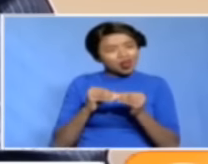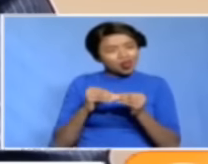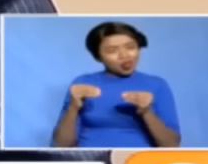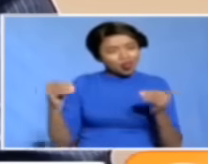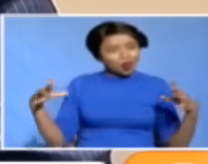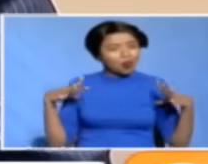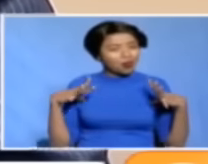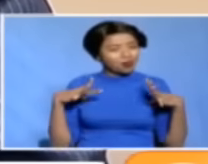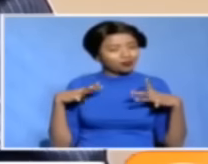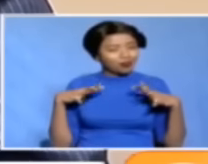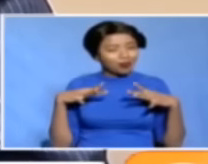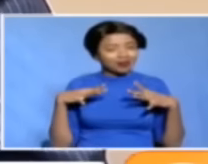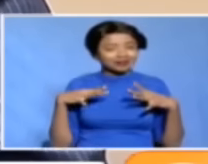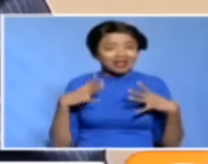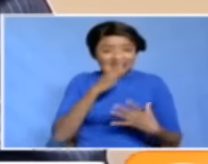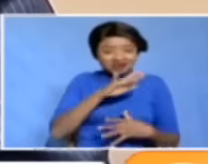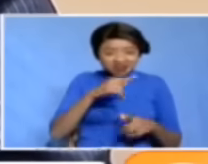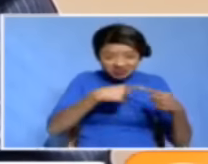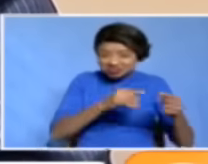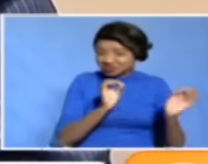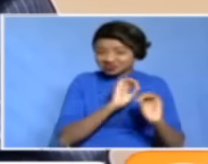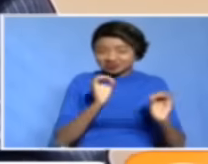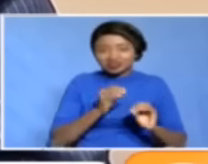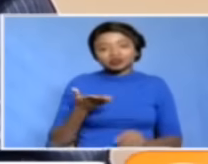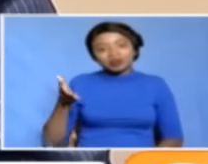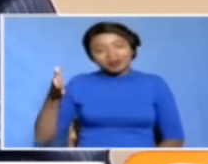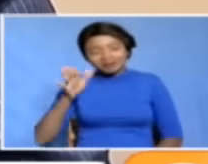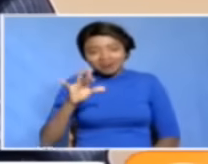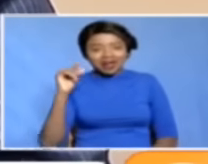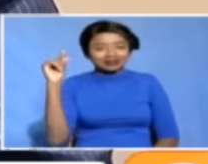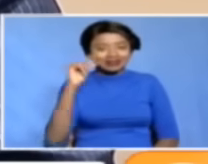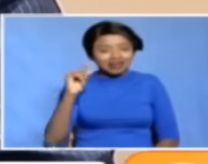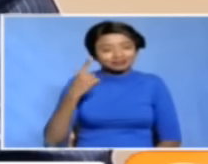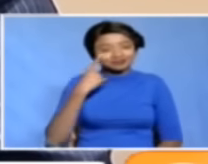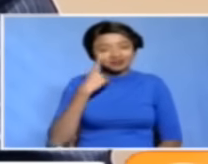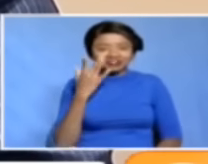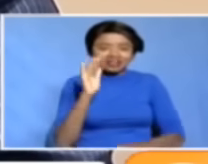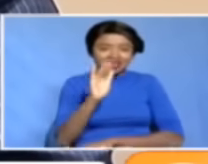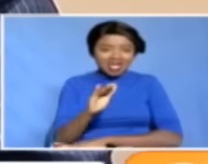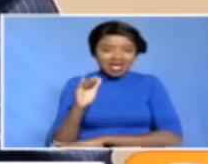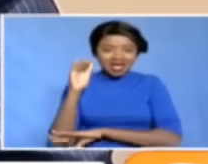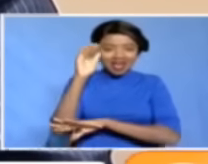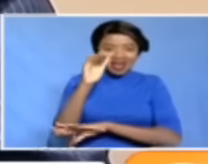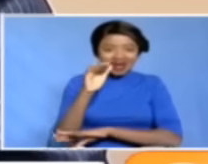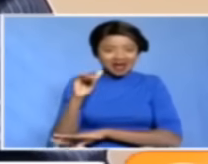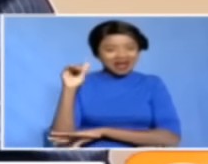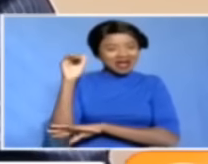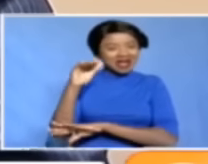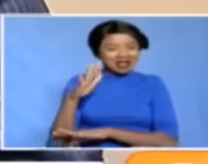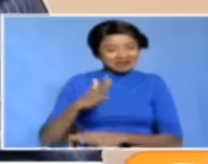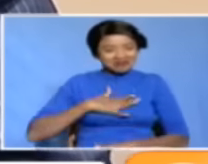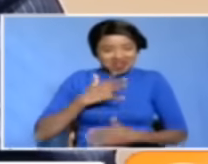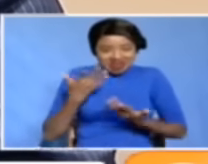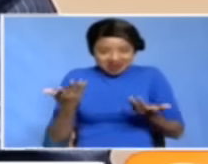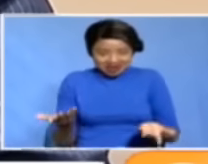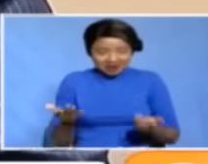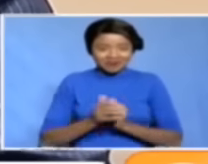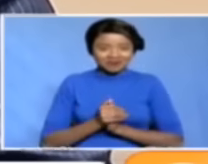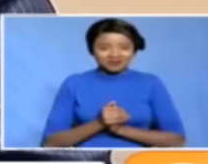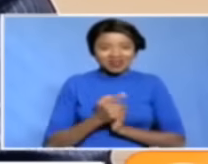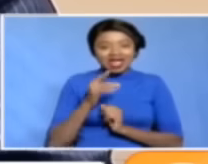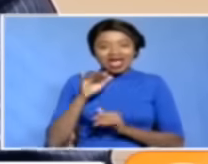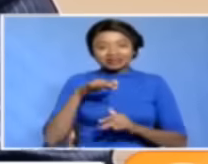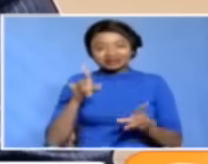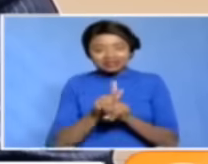recess. Right. So I went back to Garissa to look at my camels, at the outskirts of Garissa, my